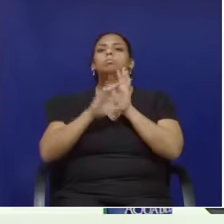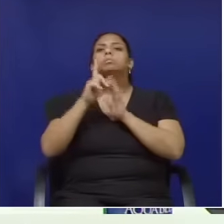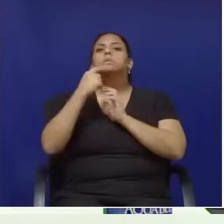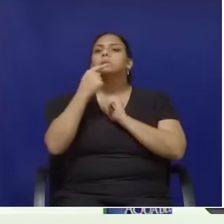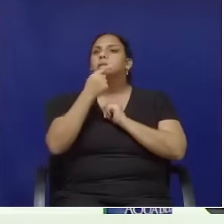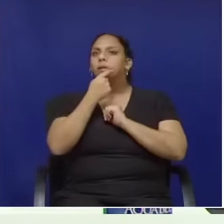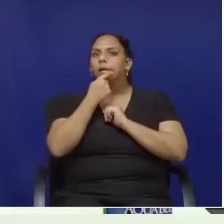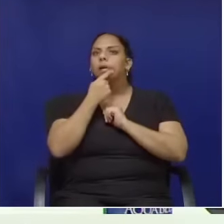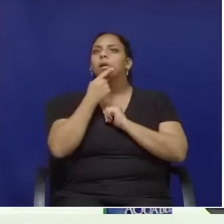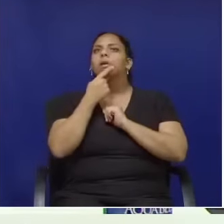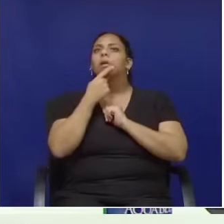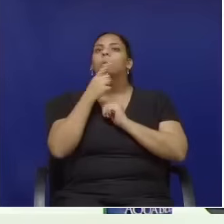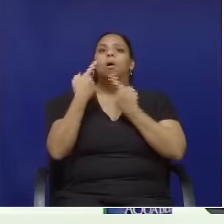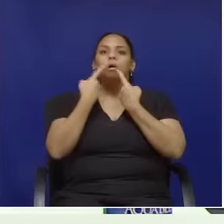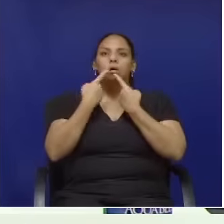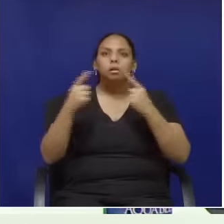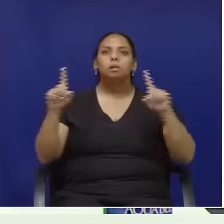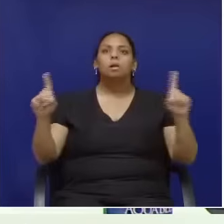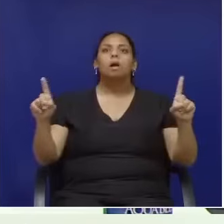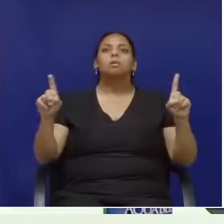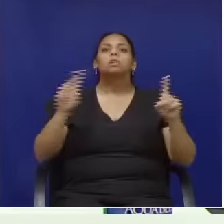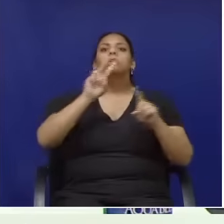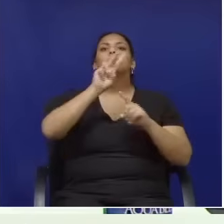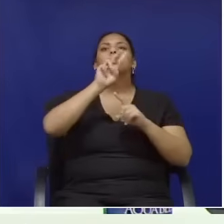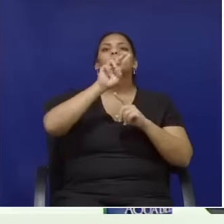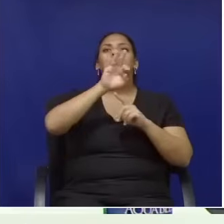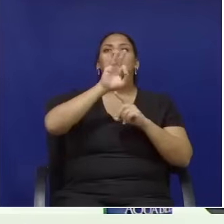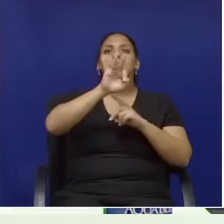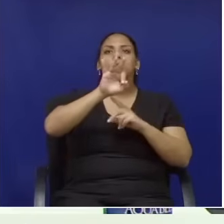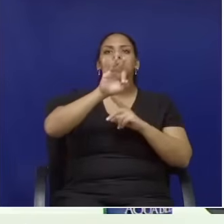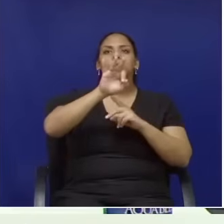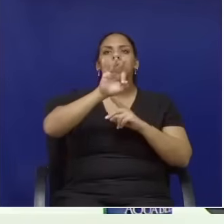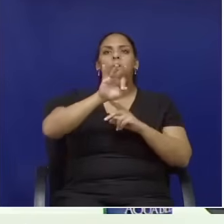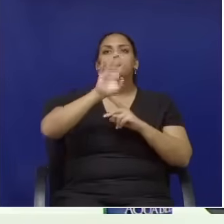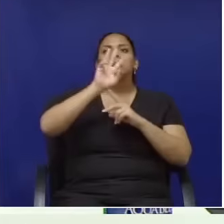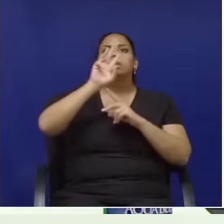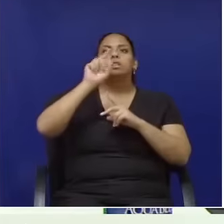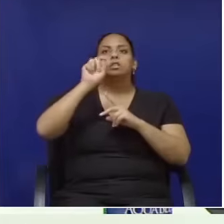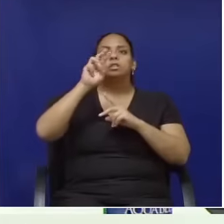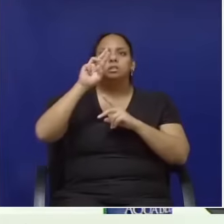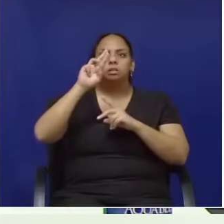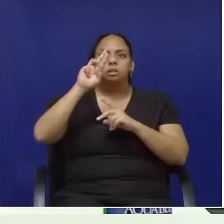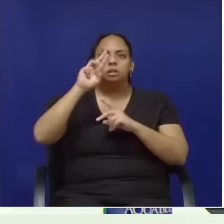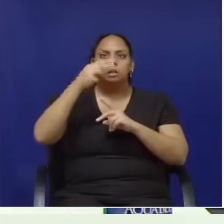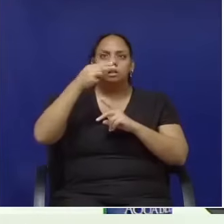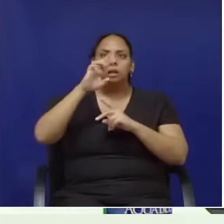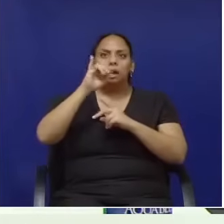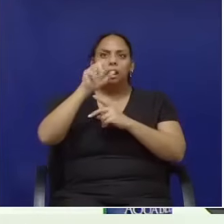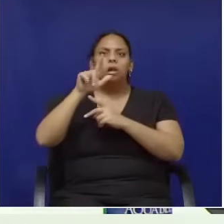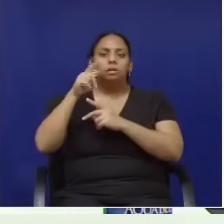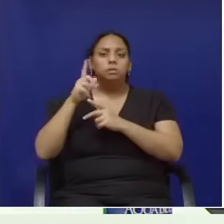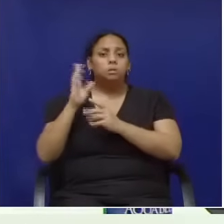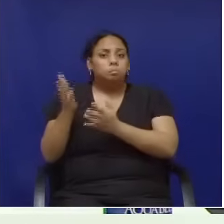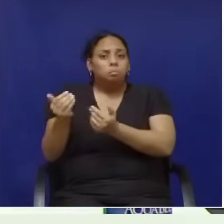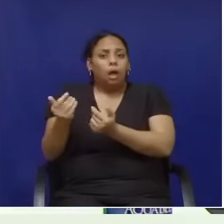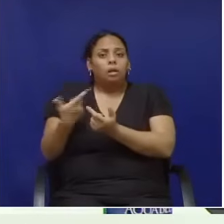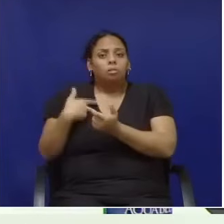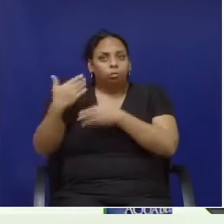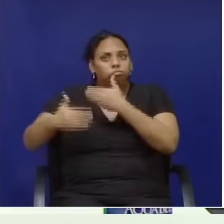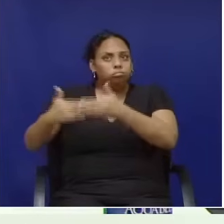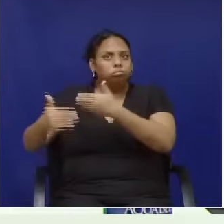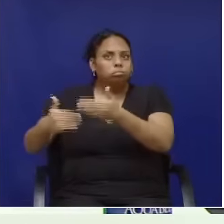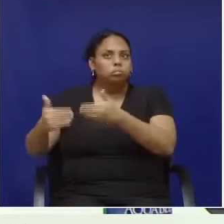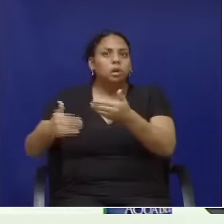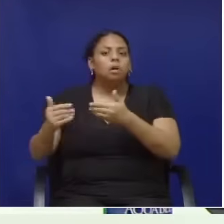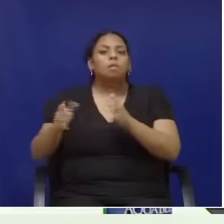the amount of more than 2 trillion that is expected to flow. And already there are tangible projects